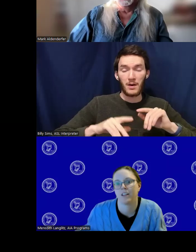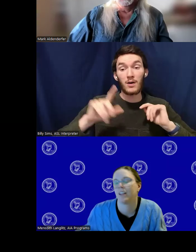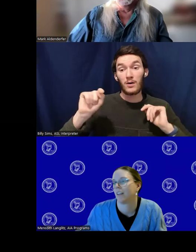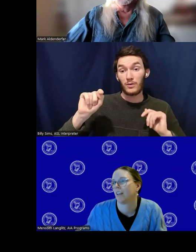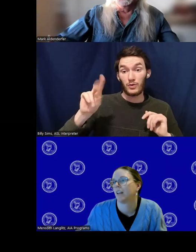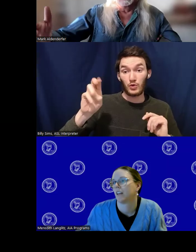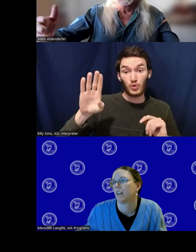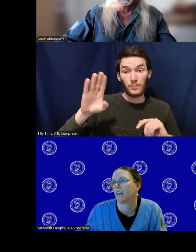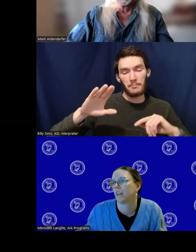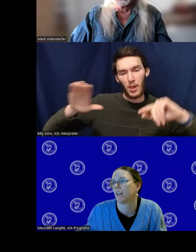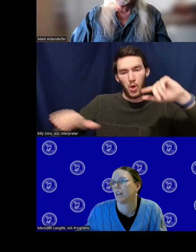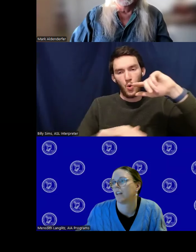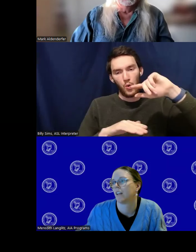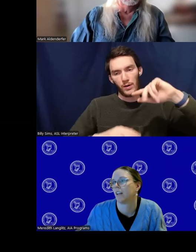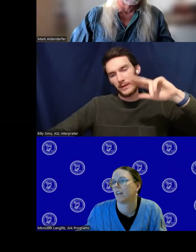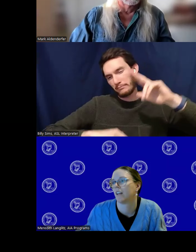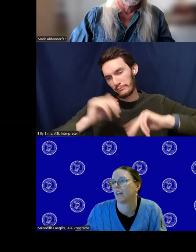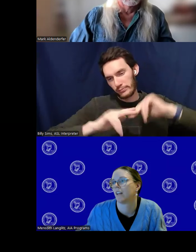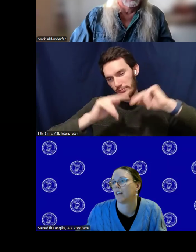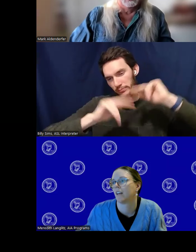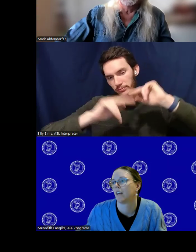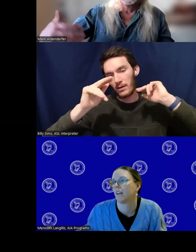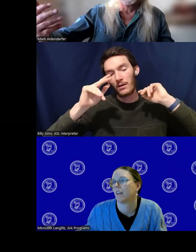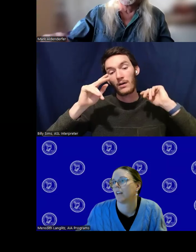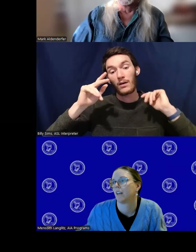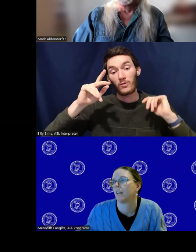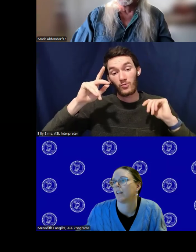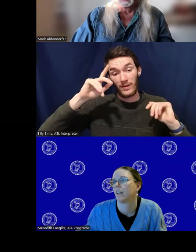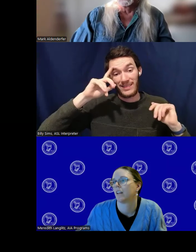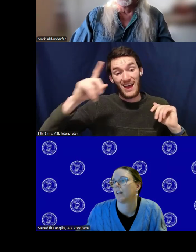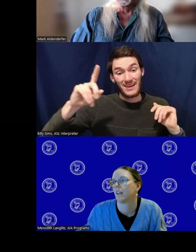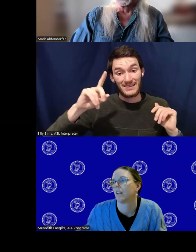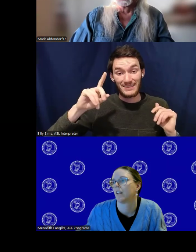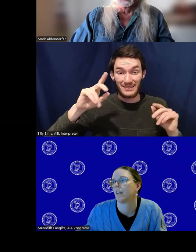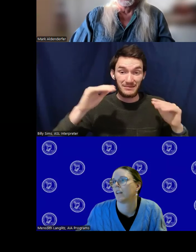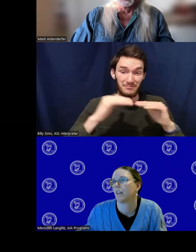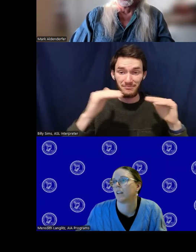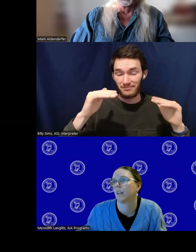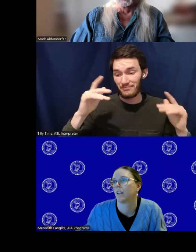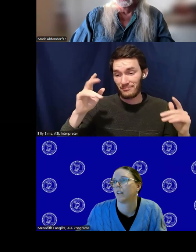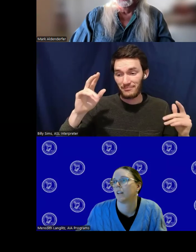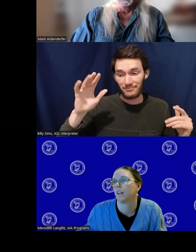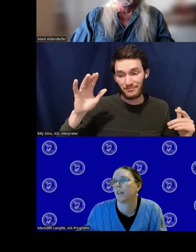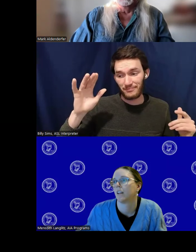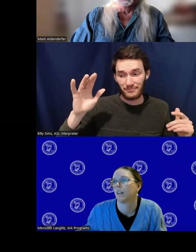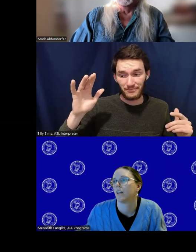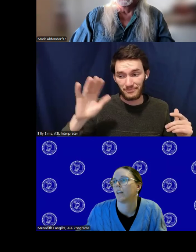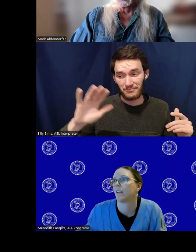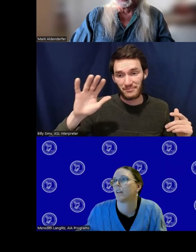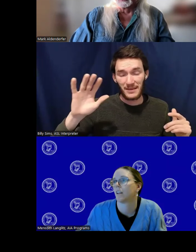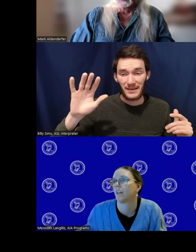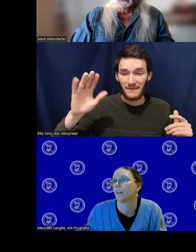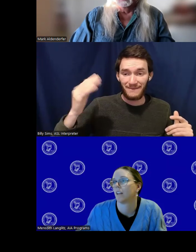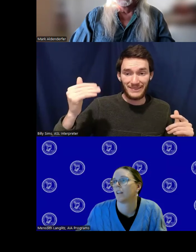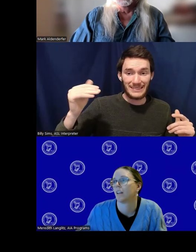below. And these things are, the height of some of the most massive ones are on the order of, 15 meters